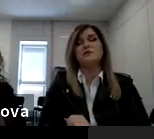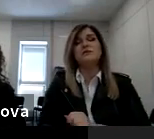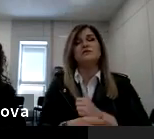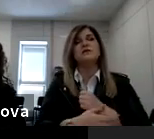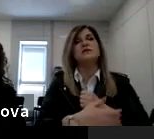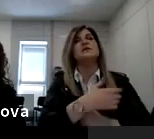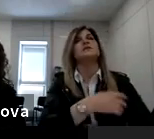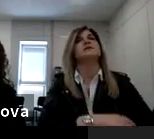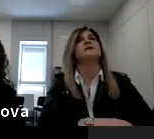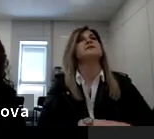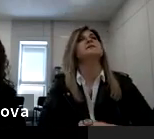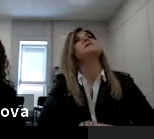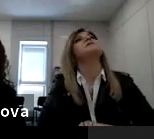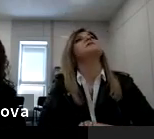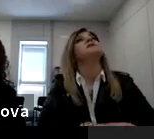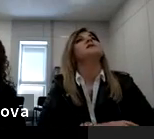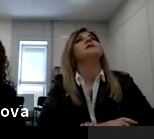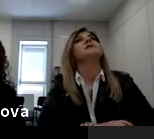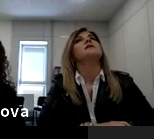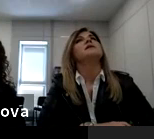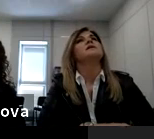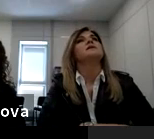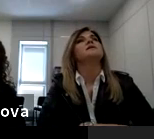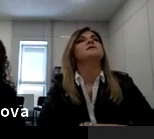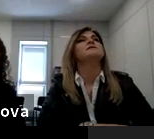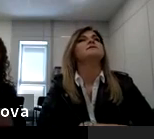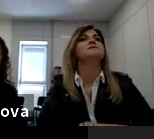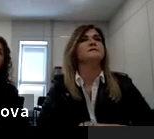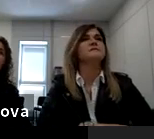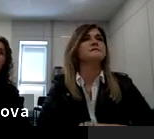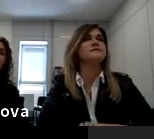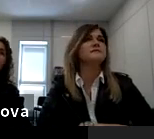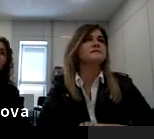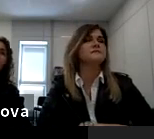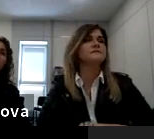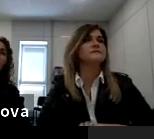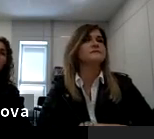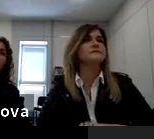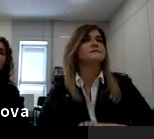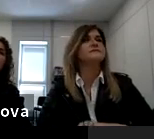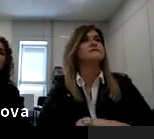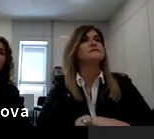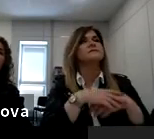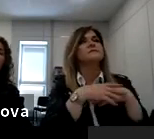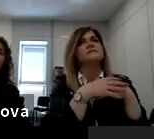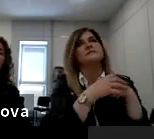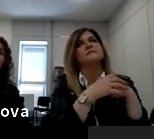of the building, you will see the content. And here is video.